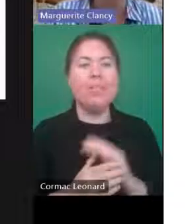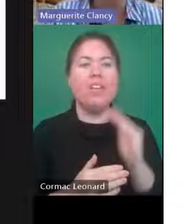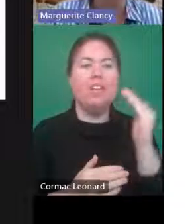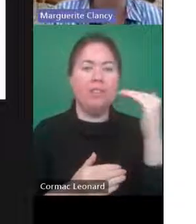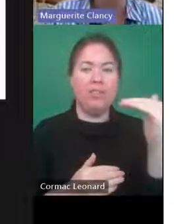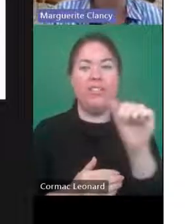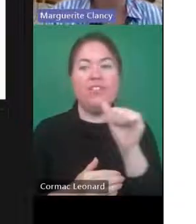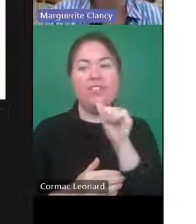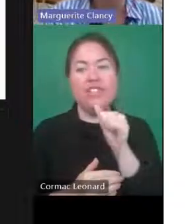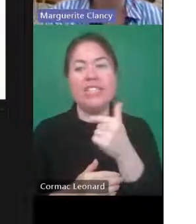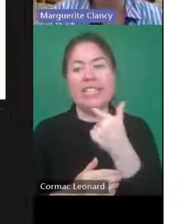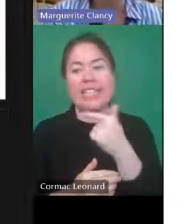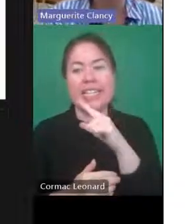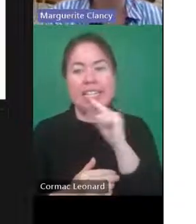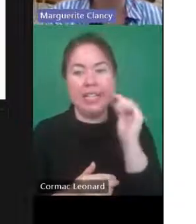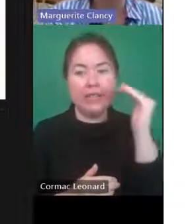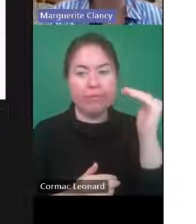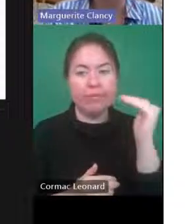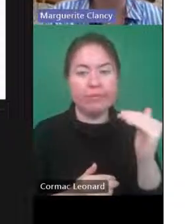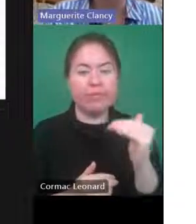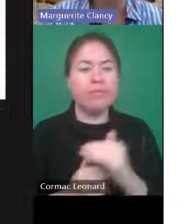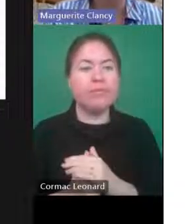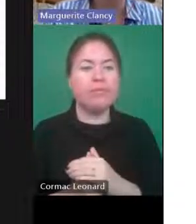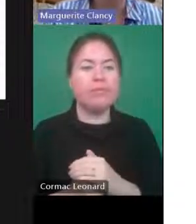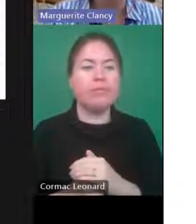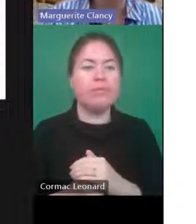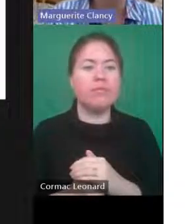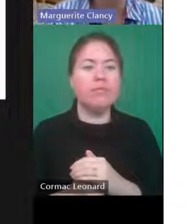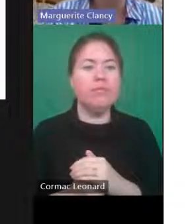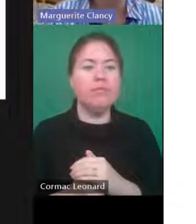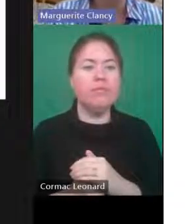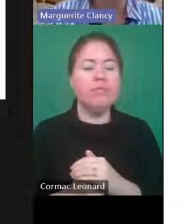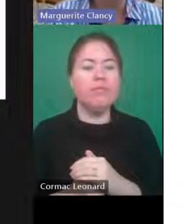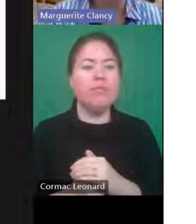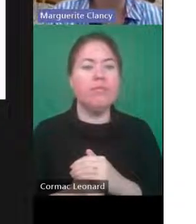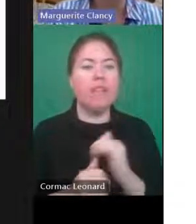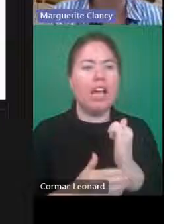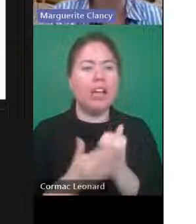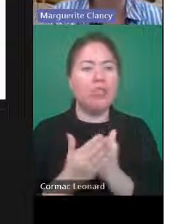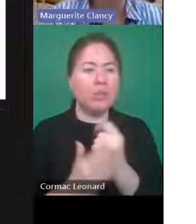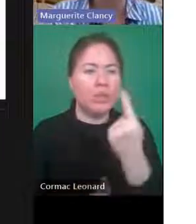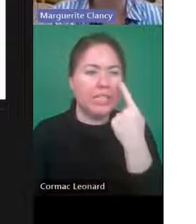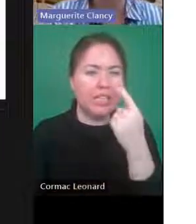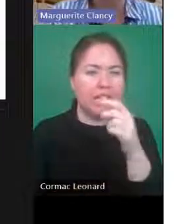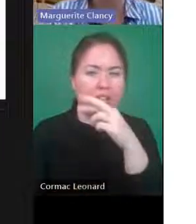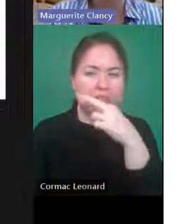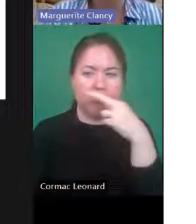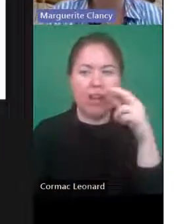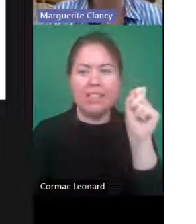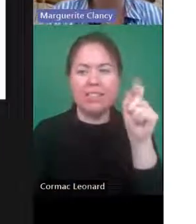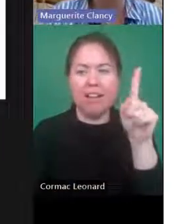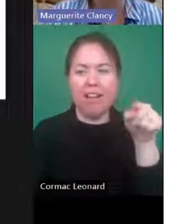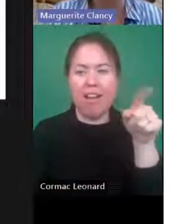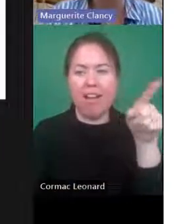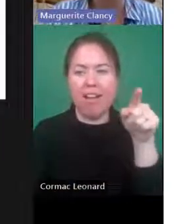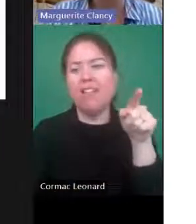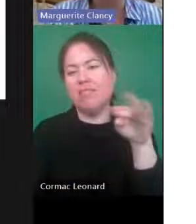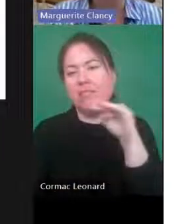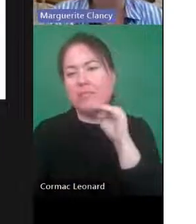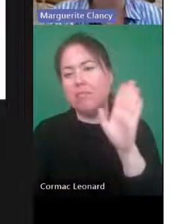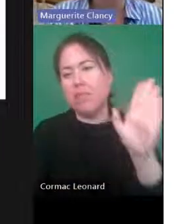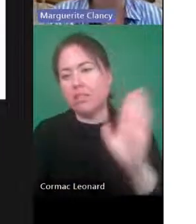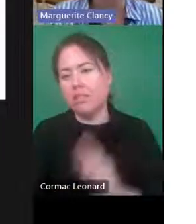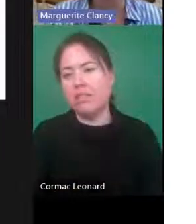forename, surname, and your address. You can see there the red asterisk fields. They are the mandatory